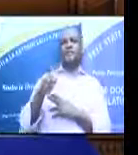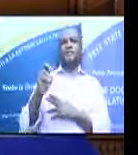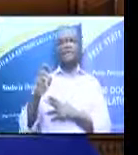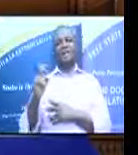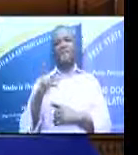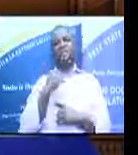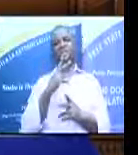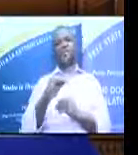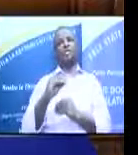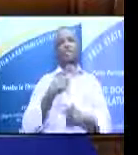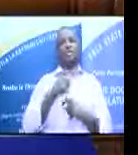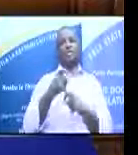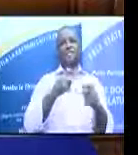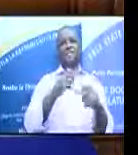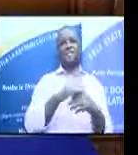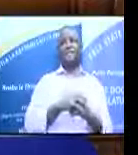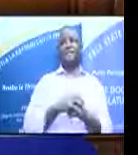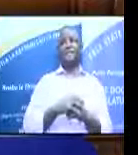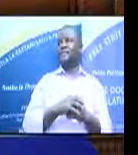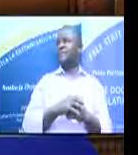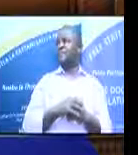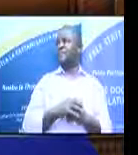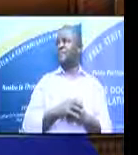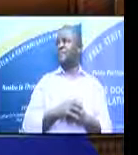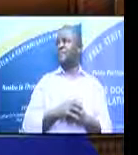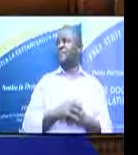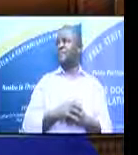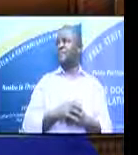comments. She spoke to me.